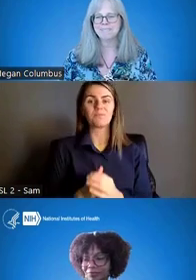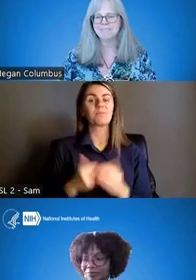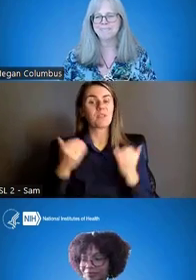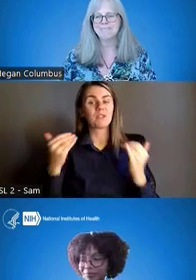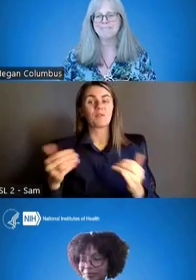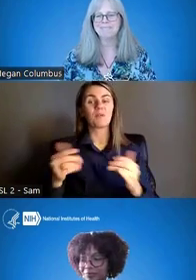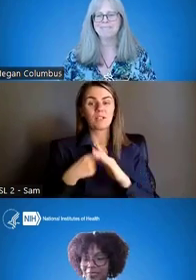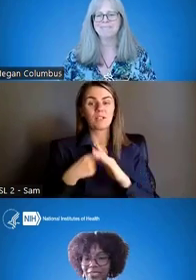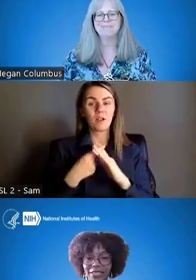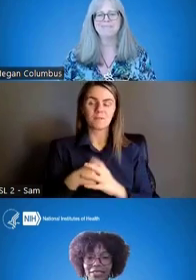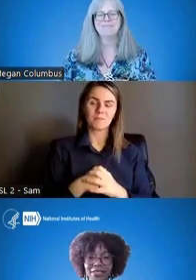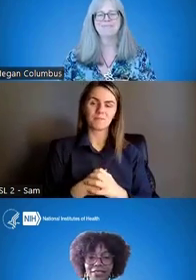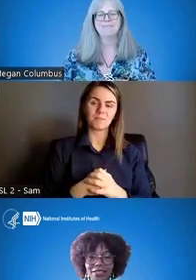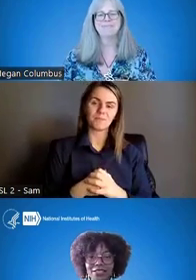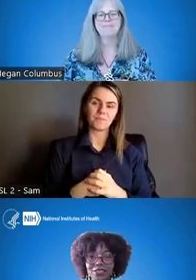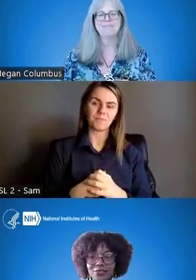started.